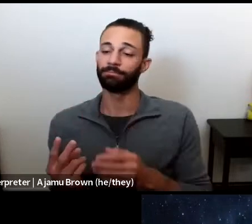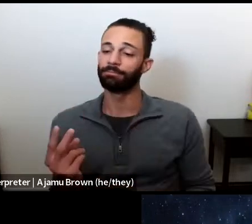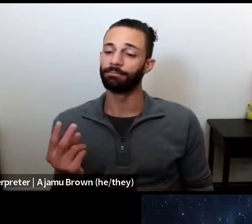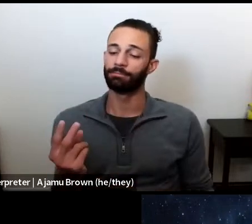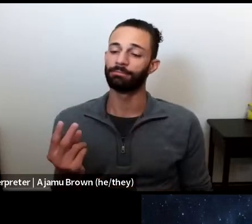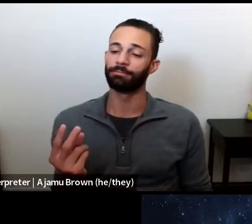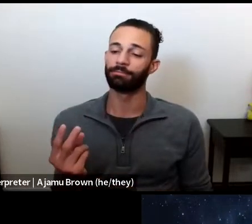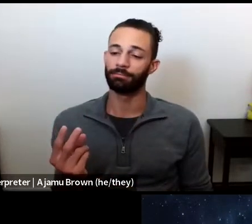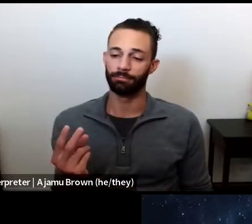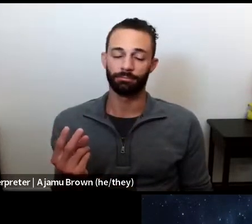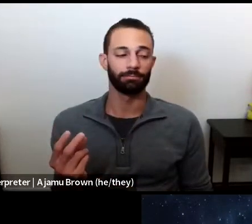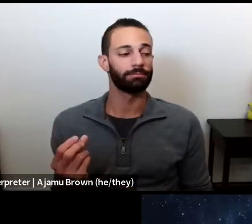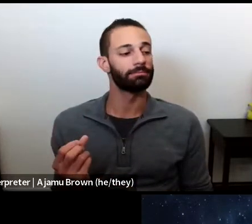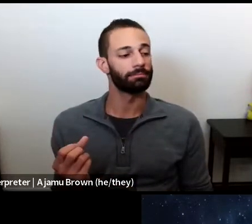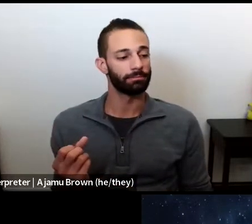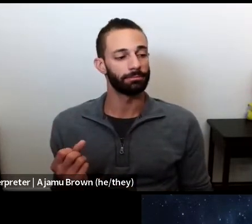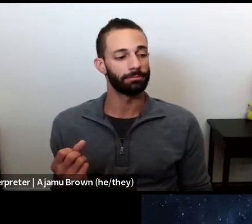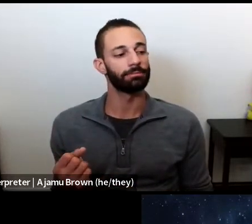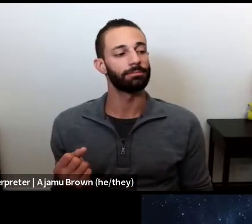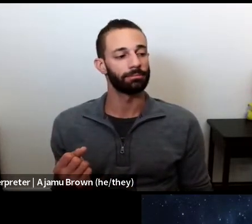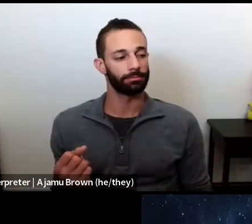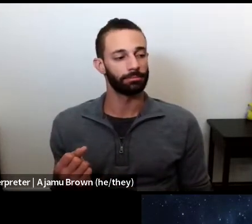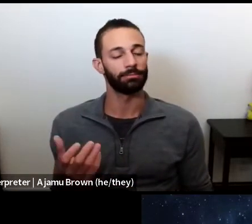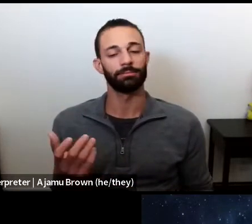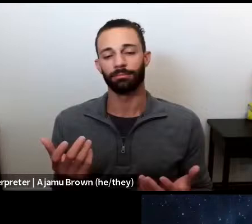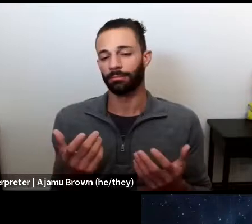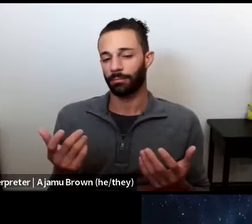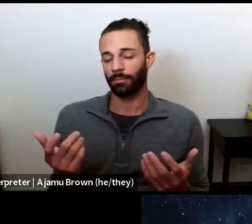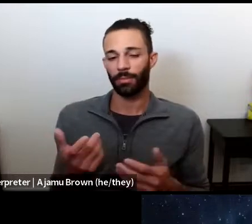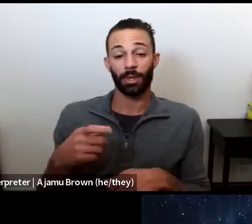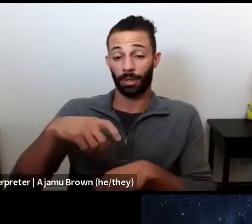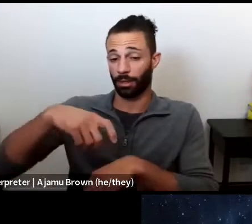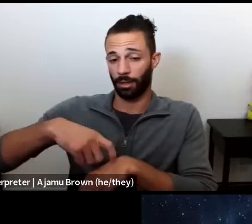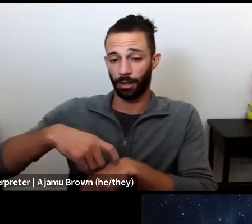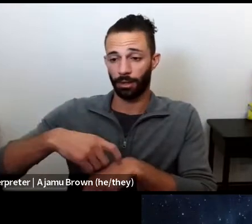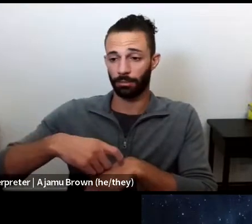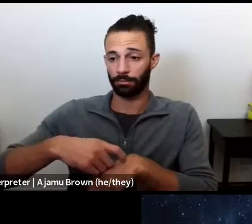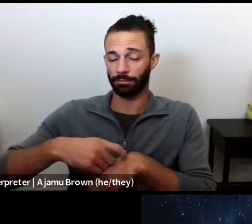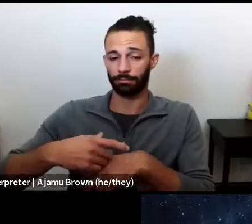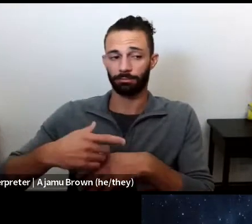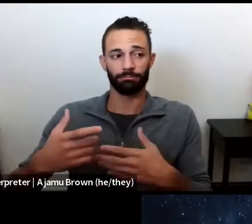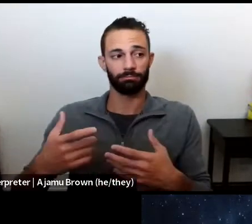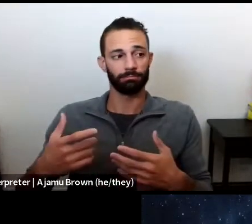spend some time. Yeah, it's like spending some time with yourself.